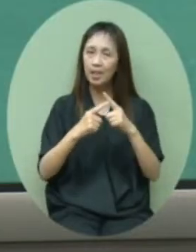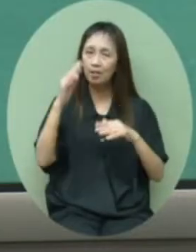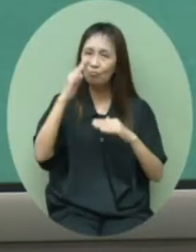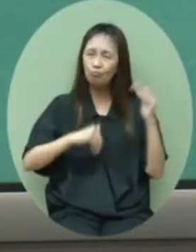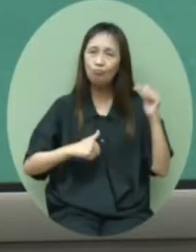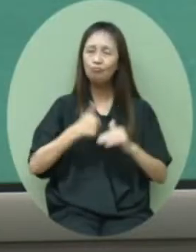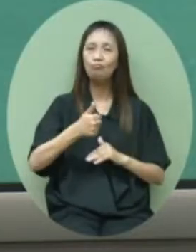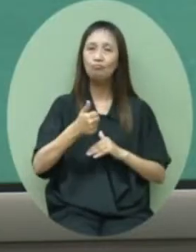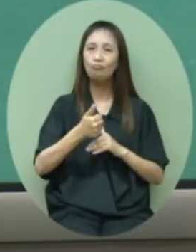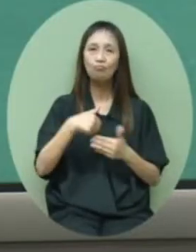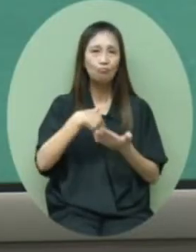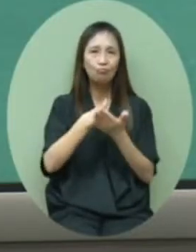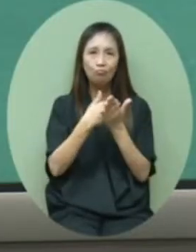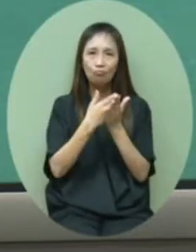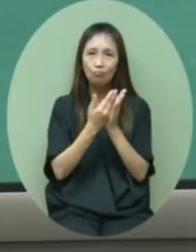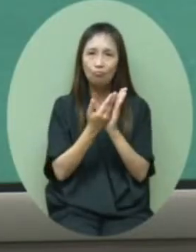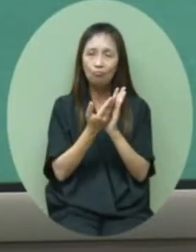different areas.